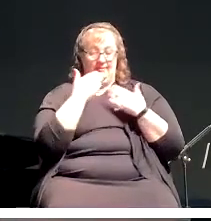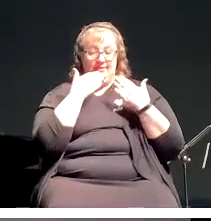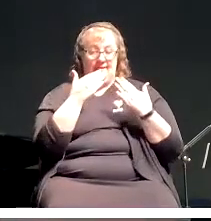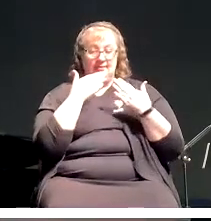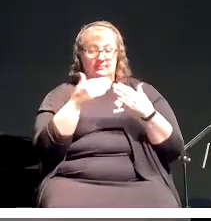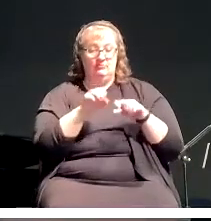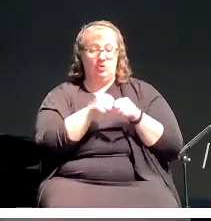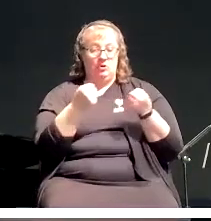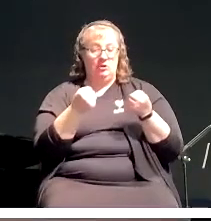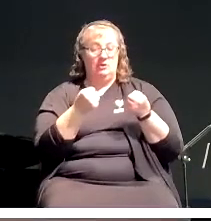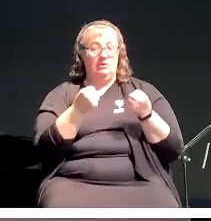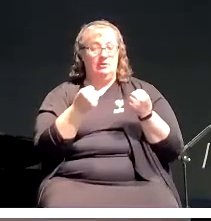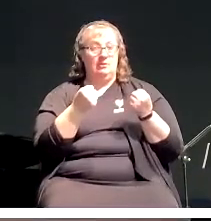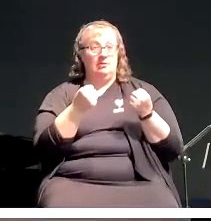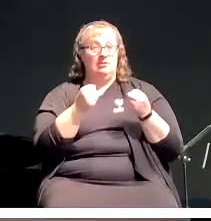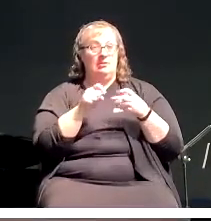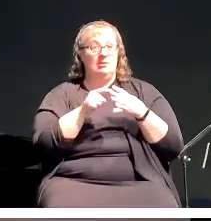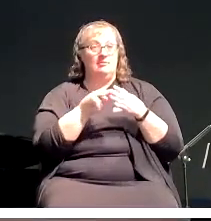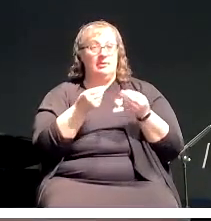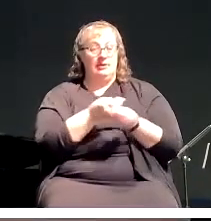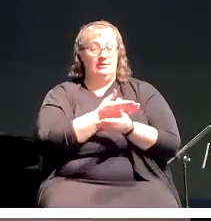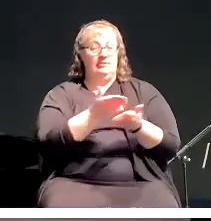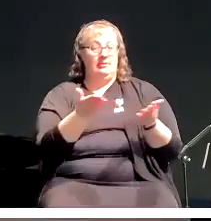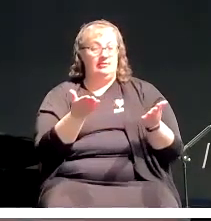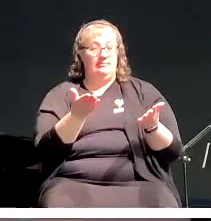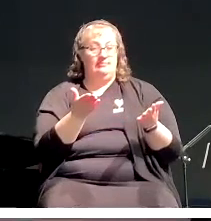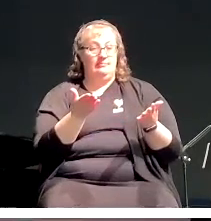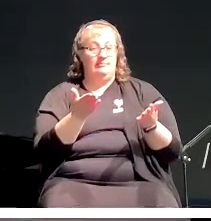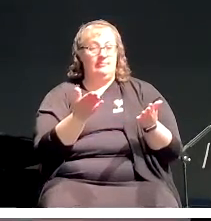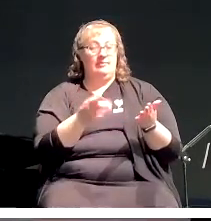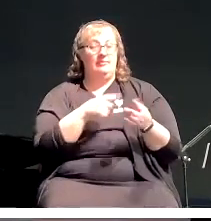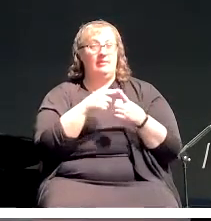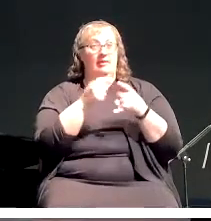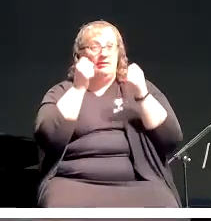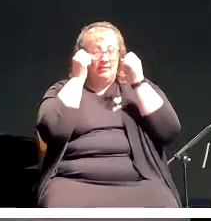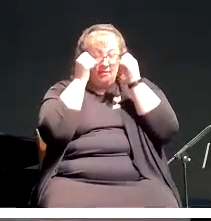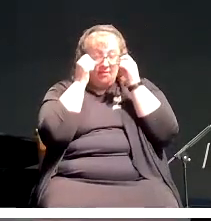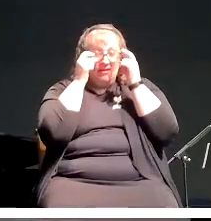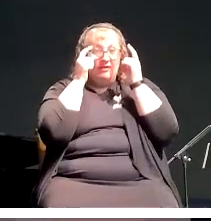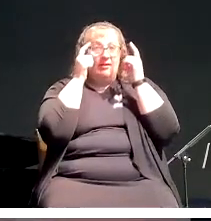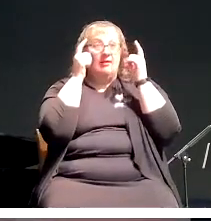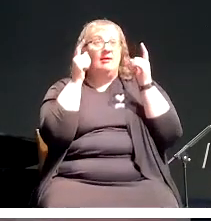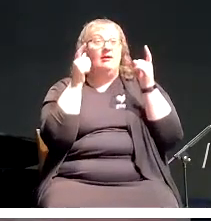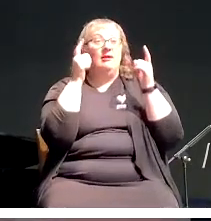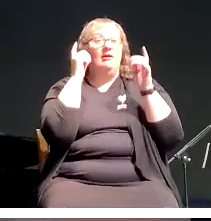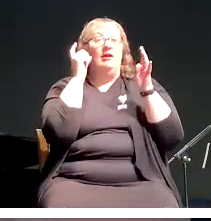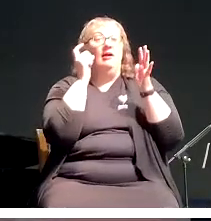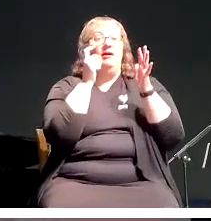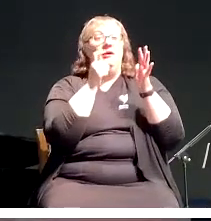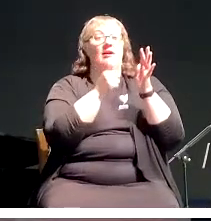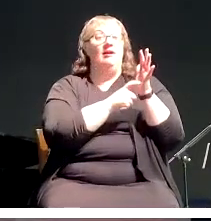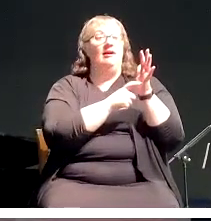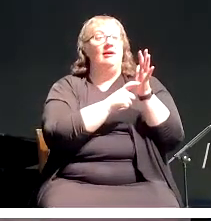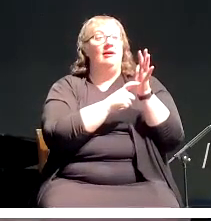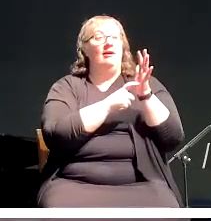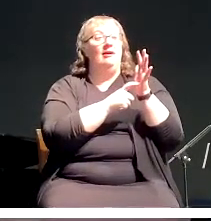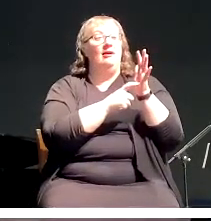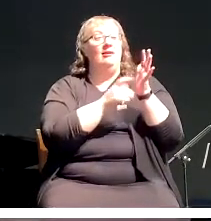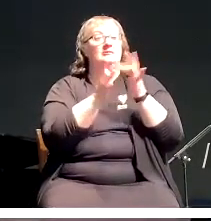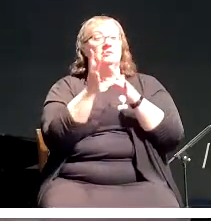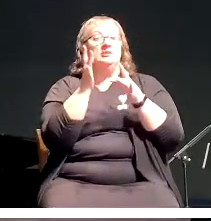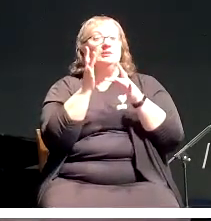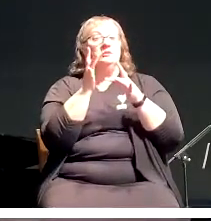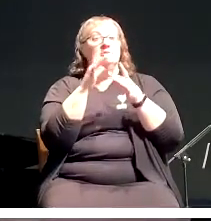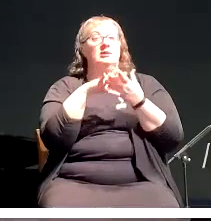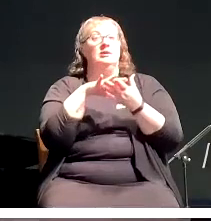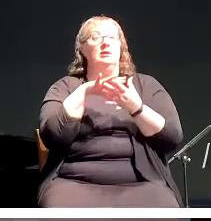thanks, broke it, and began to give it to them. Then their eyes were opened, and they recognized him, and he disappeared from